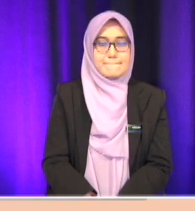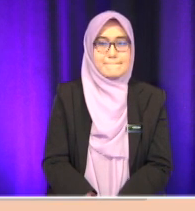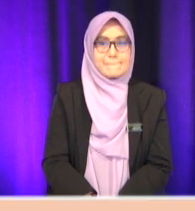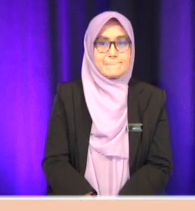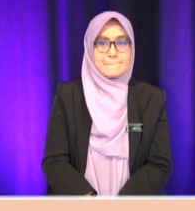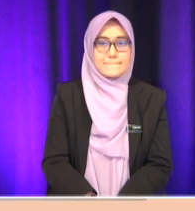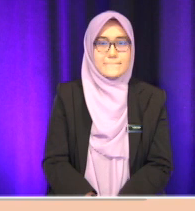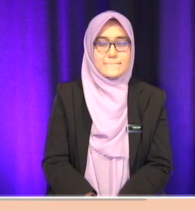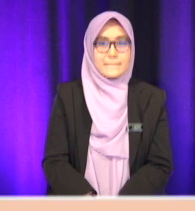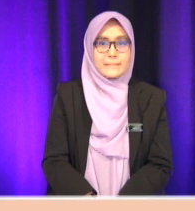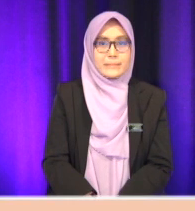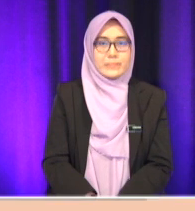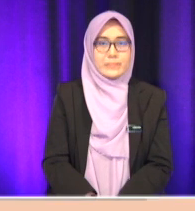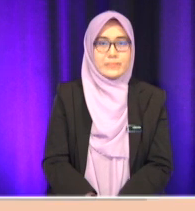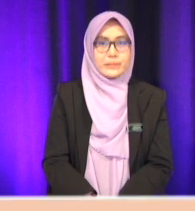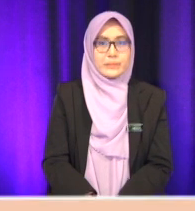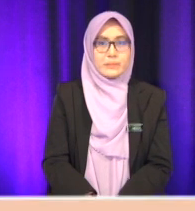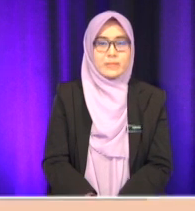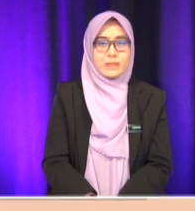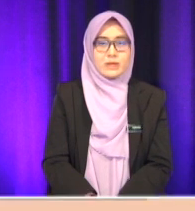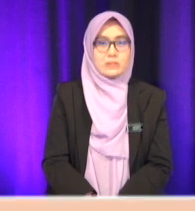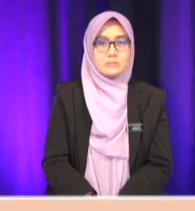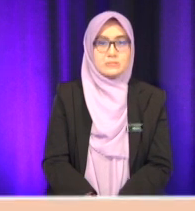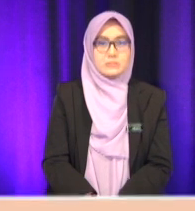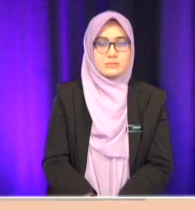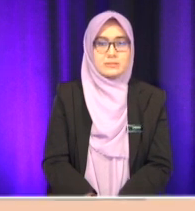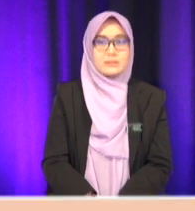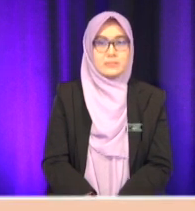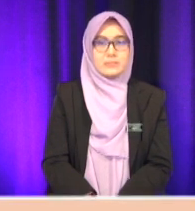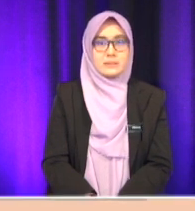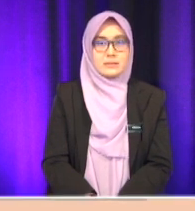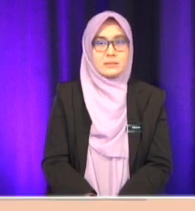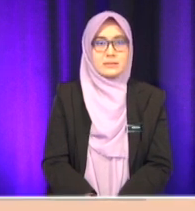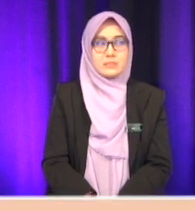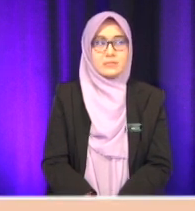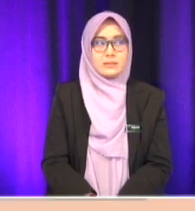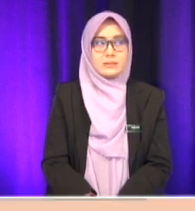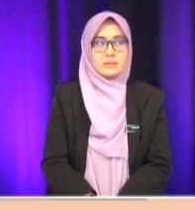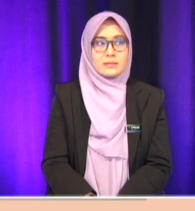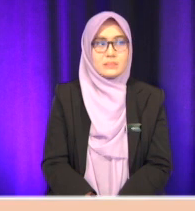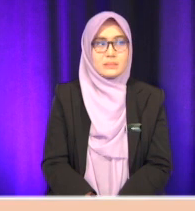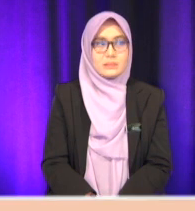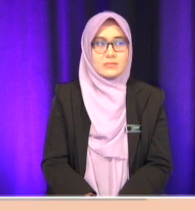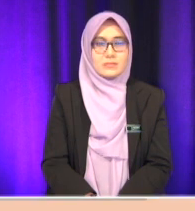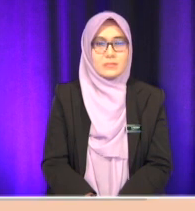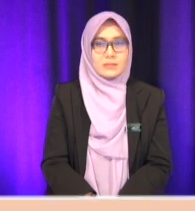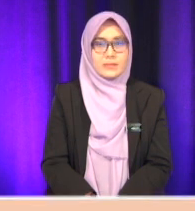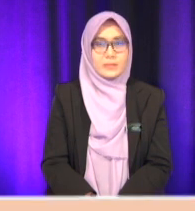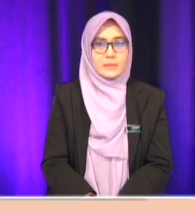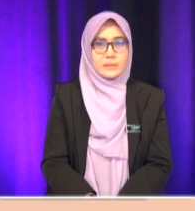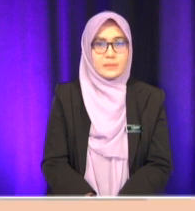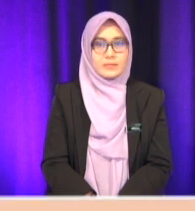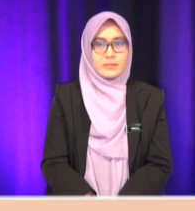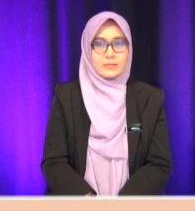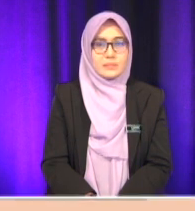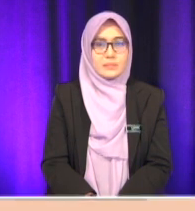most surprising and disappointing fact. The most surprising and disappointing